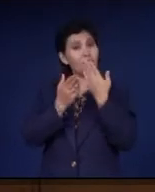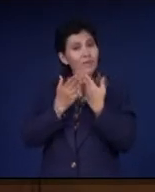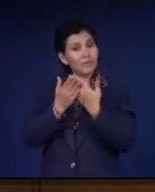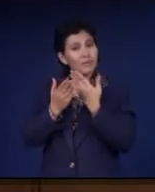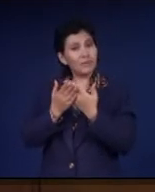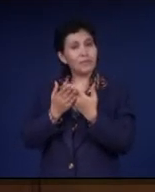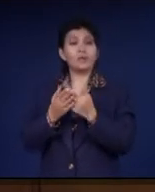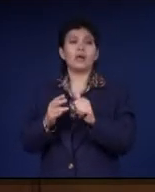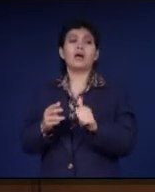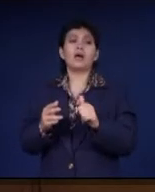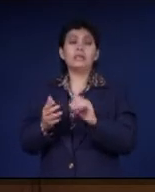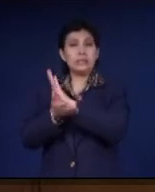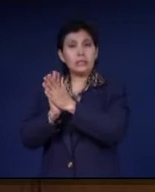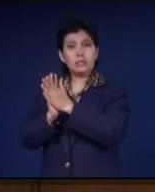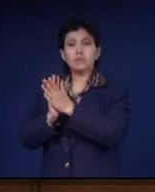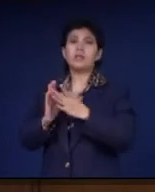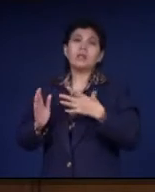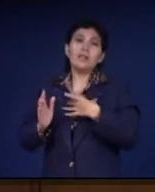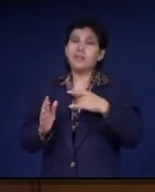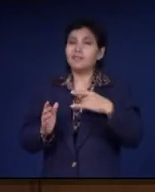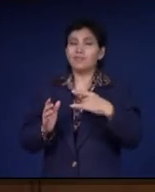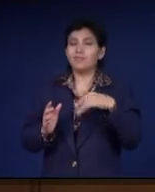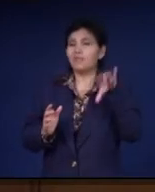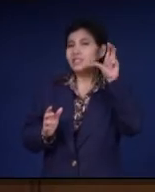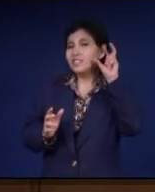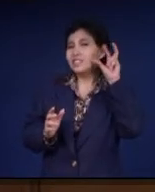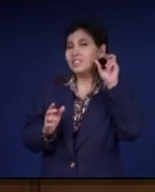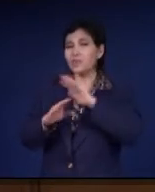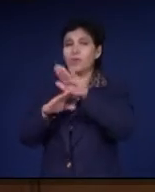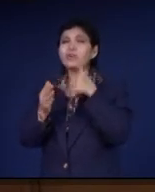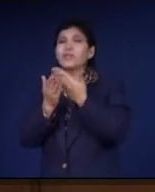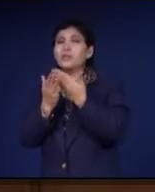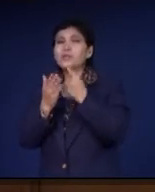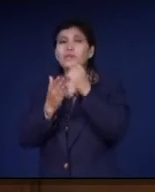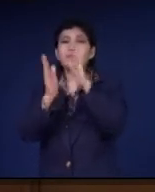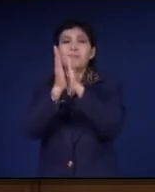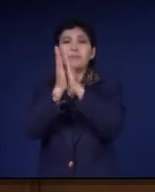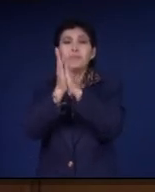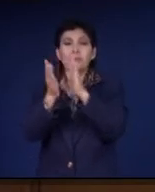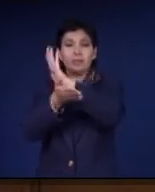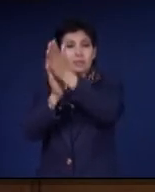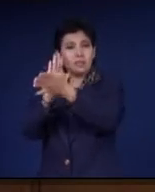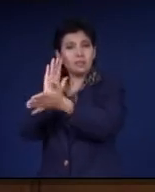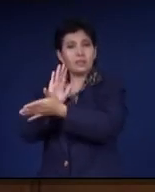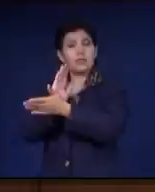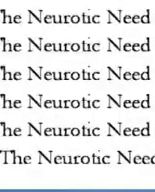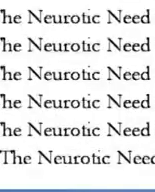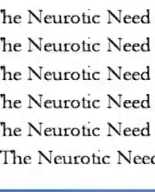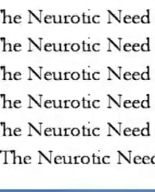We always tend to like to hear these things. This is one of our needs as human